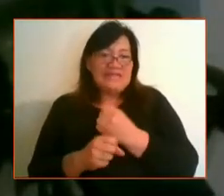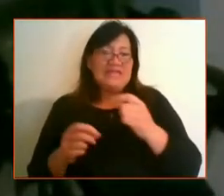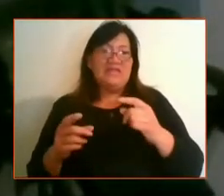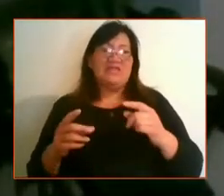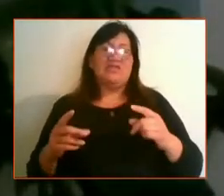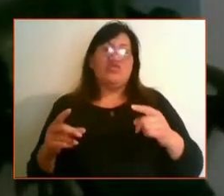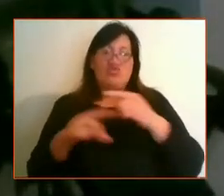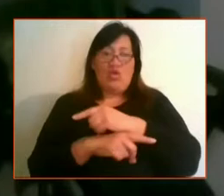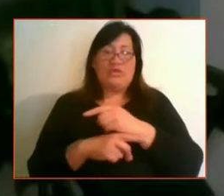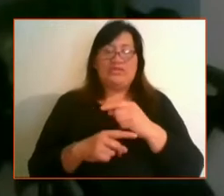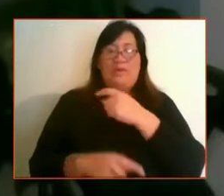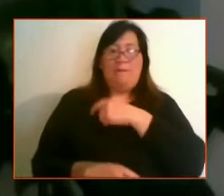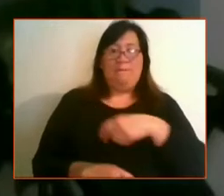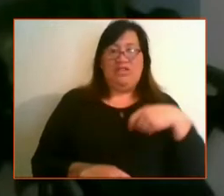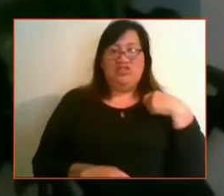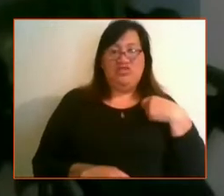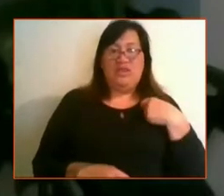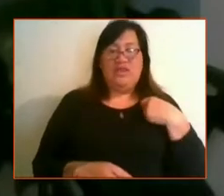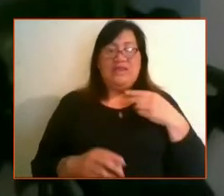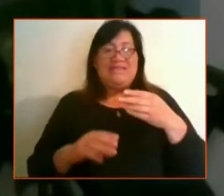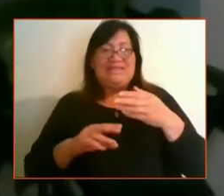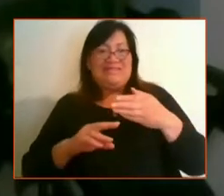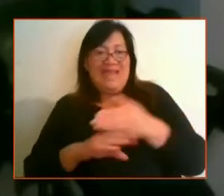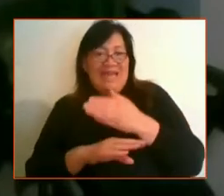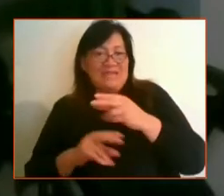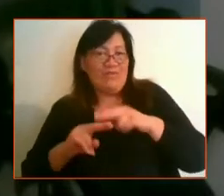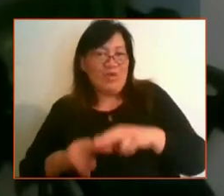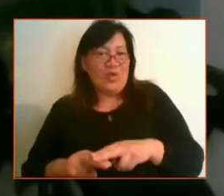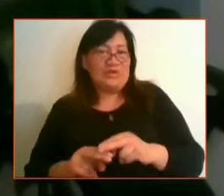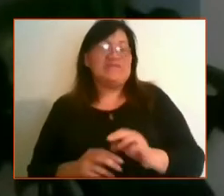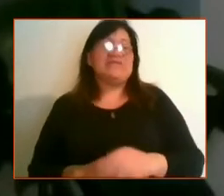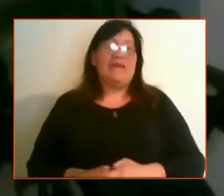relevant ministries to establishing all of government task force.